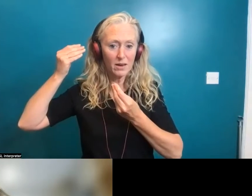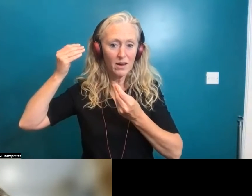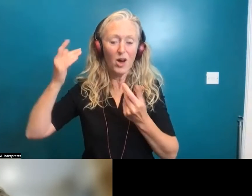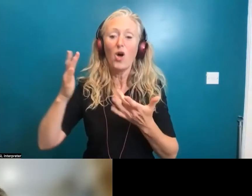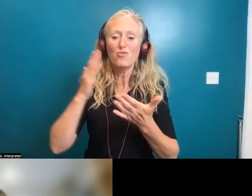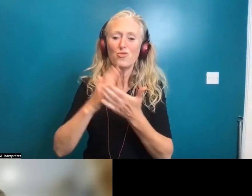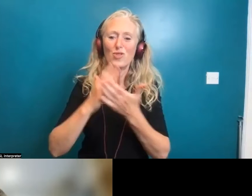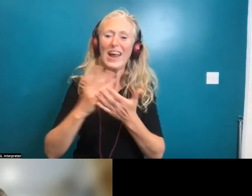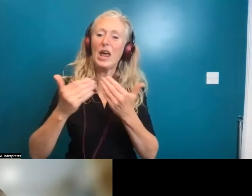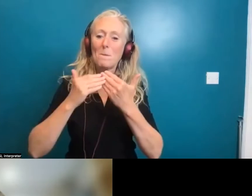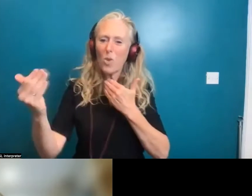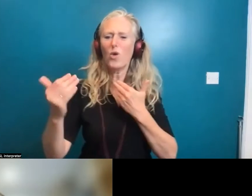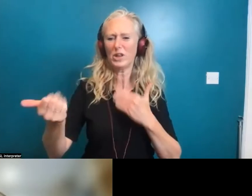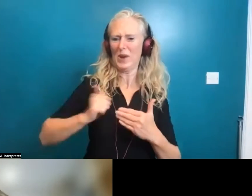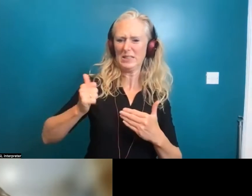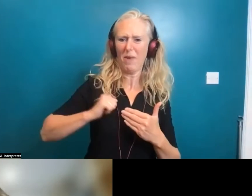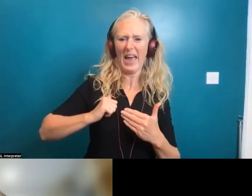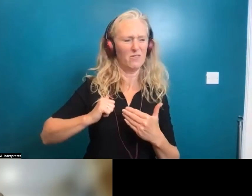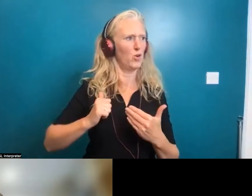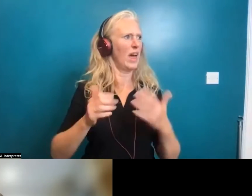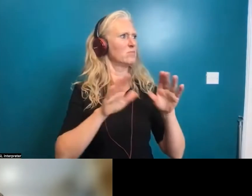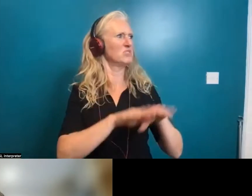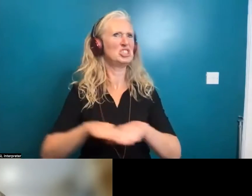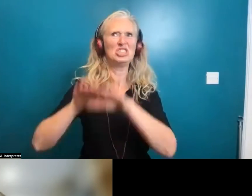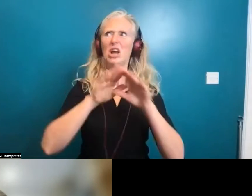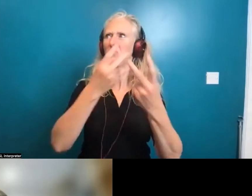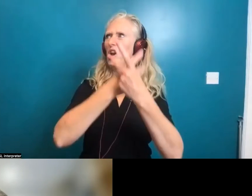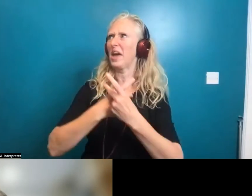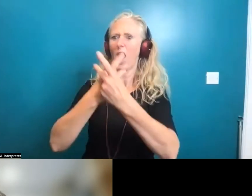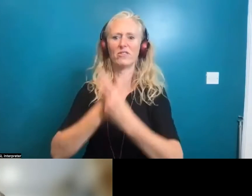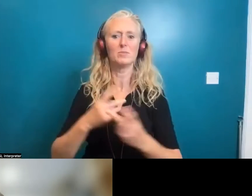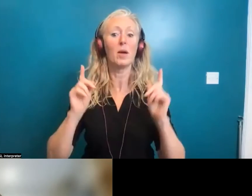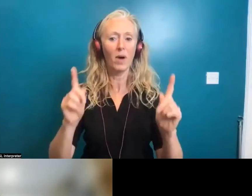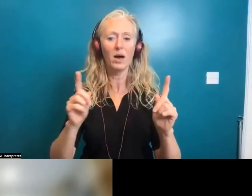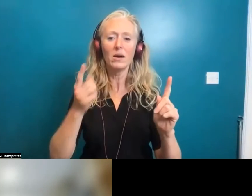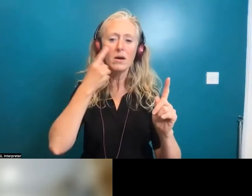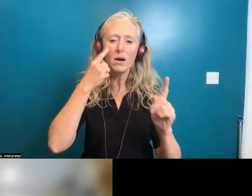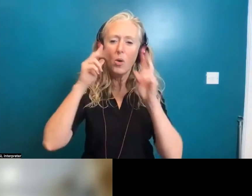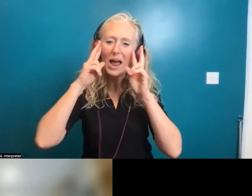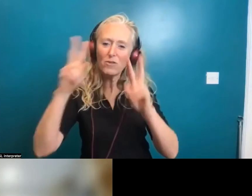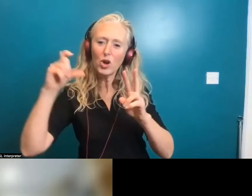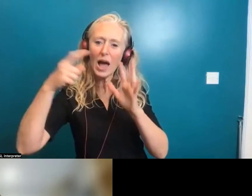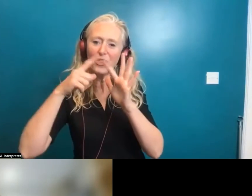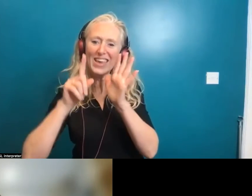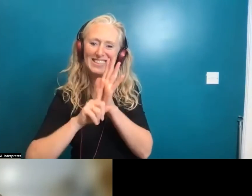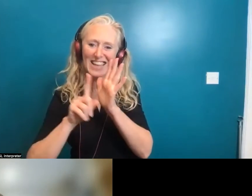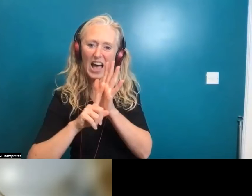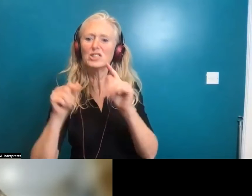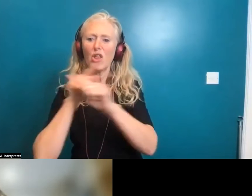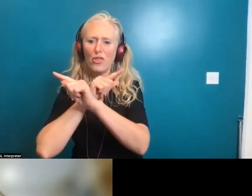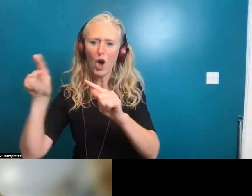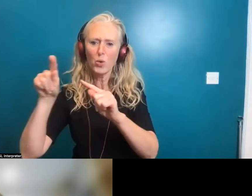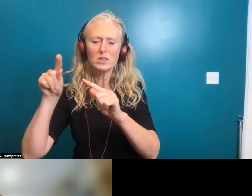patient. So, for example, we might look at how the cells that Rob was alluding to, the photoreceptors and the hair cells in the